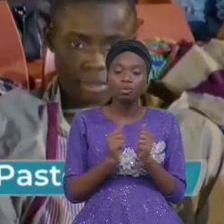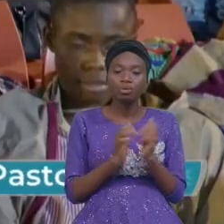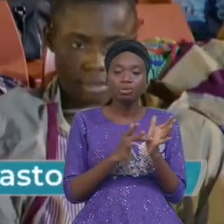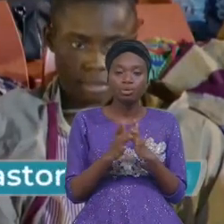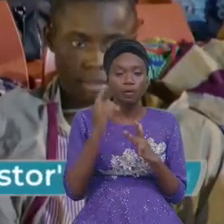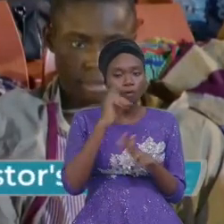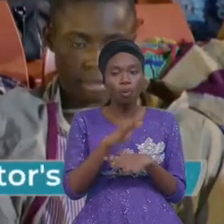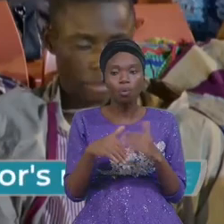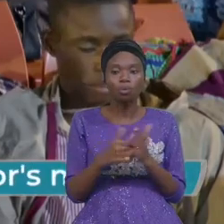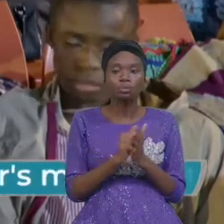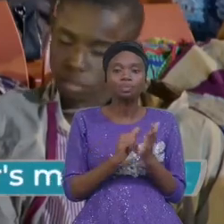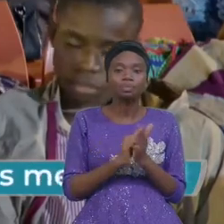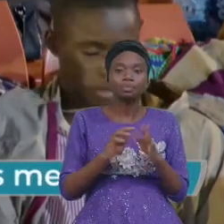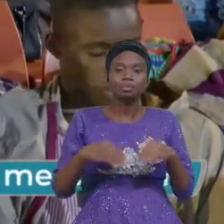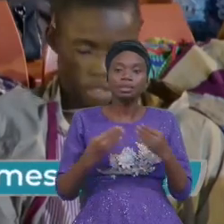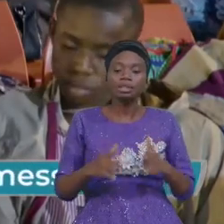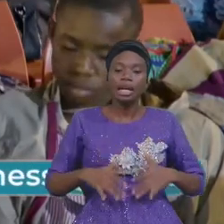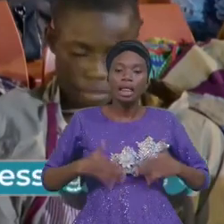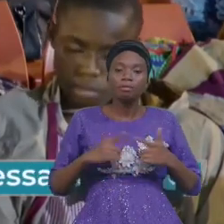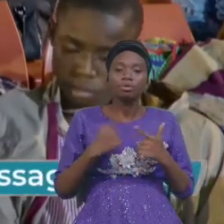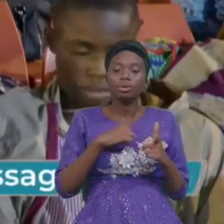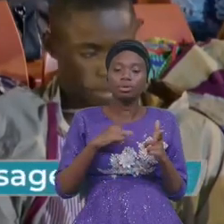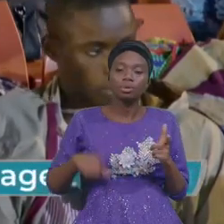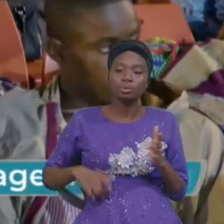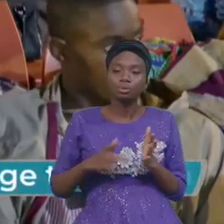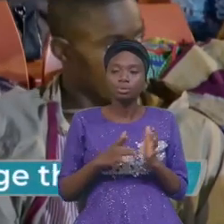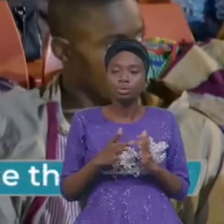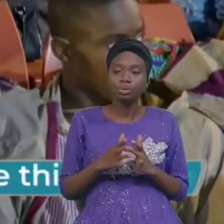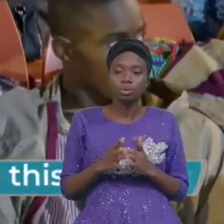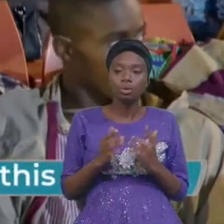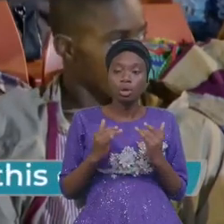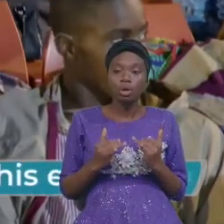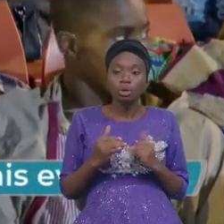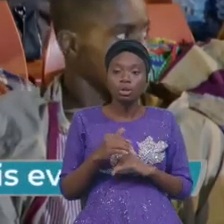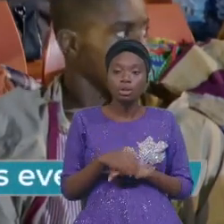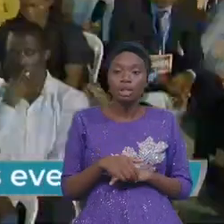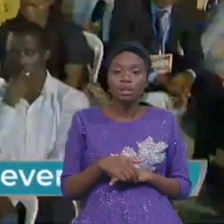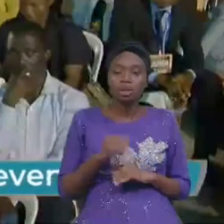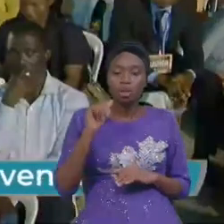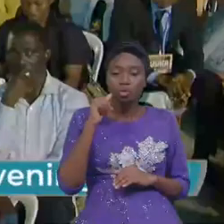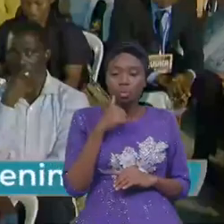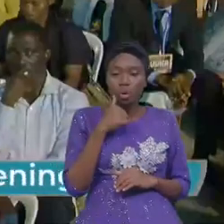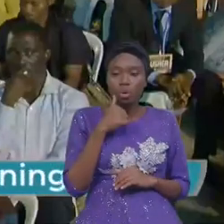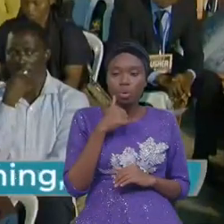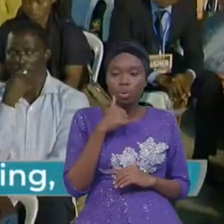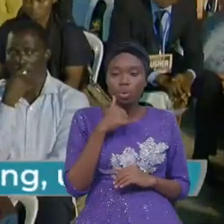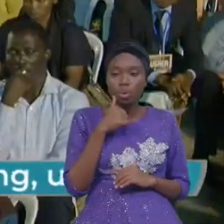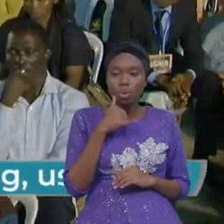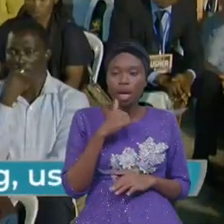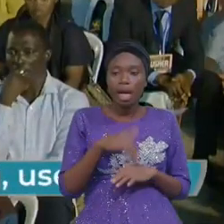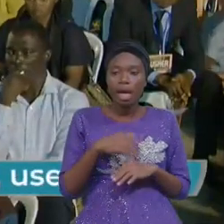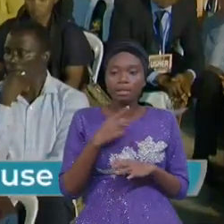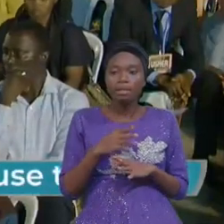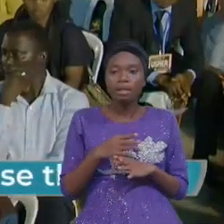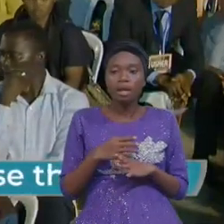lives to the Lord Jesus Christ tonight, tomorrow at the hall